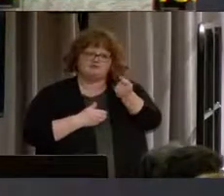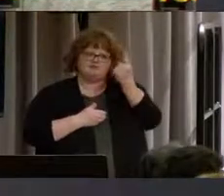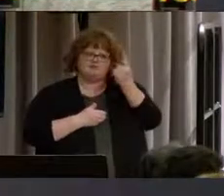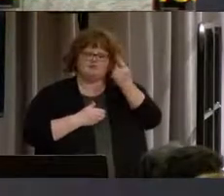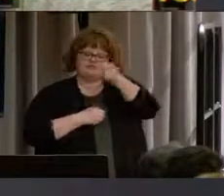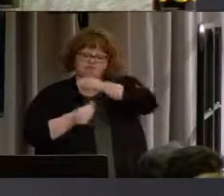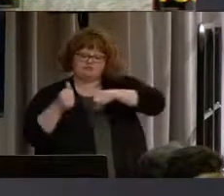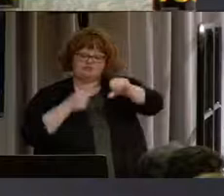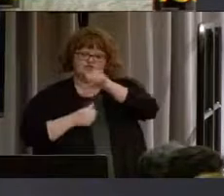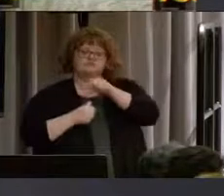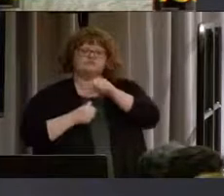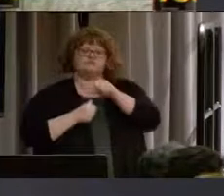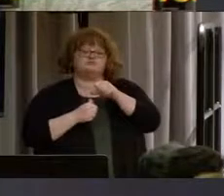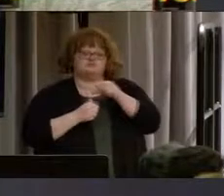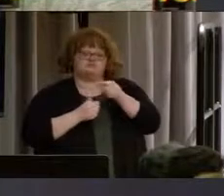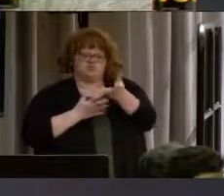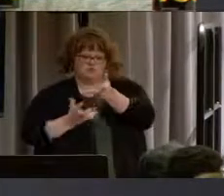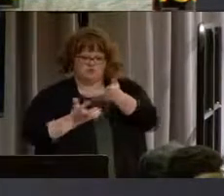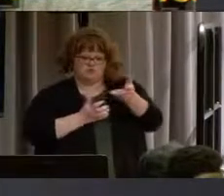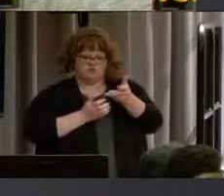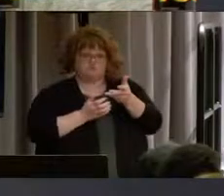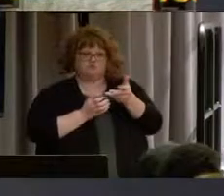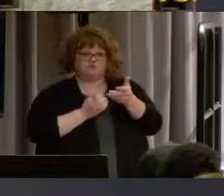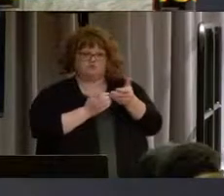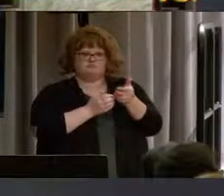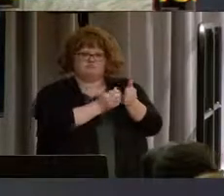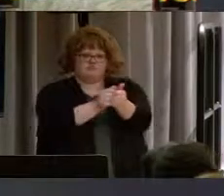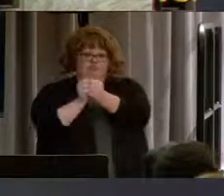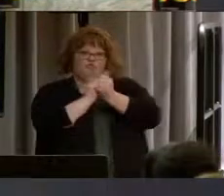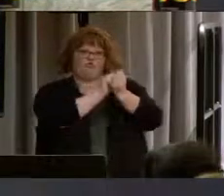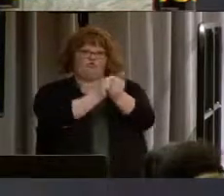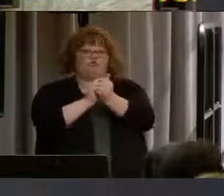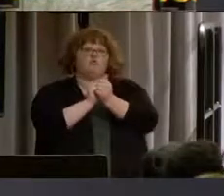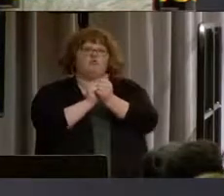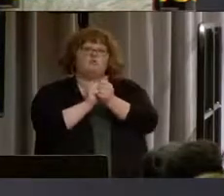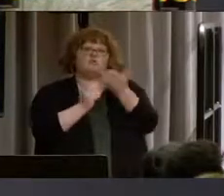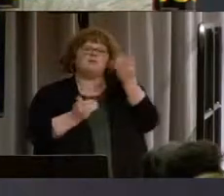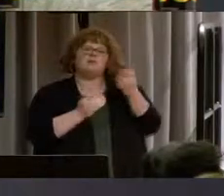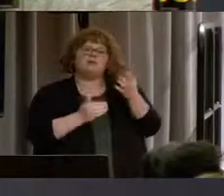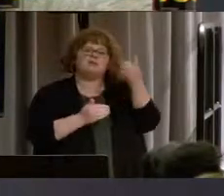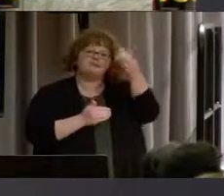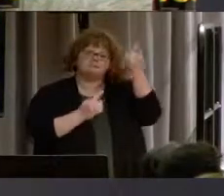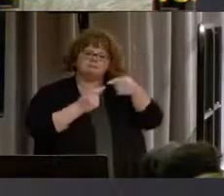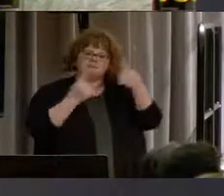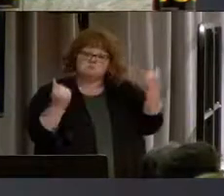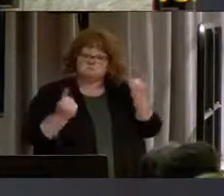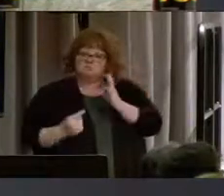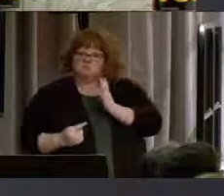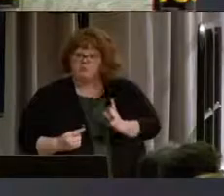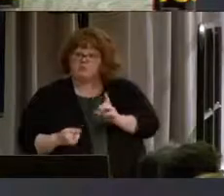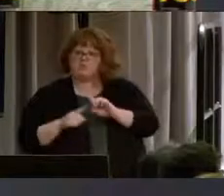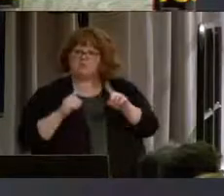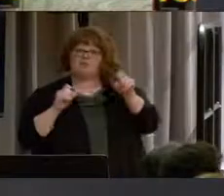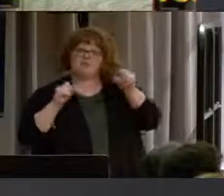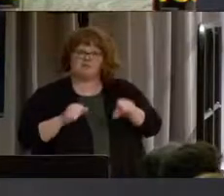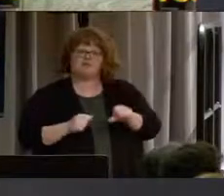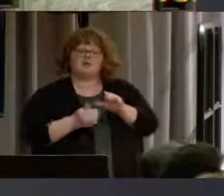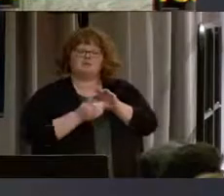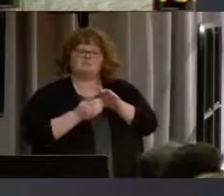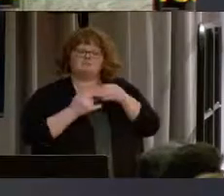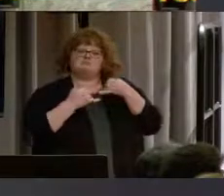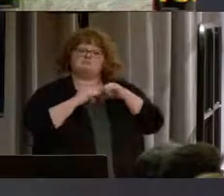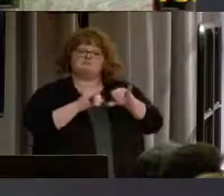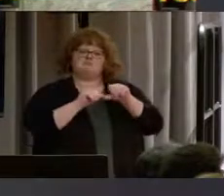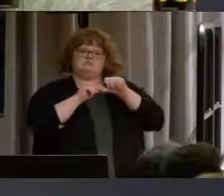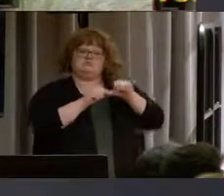differ, but we don't have to resort to violence, to understand that it's exceptionally important to